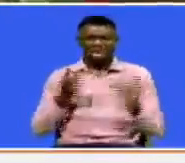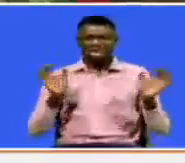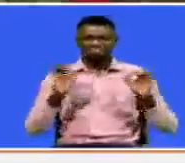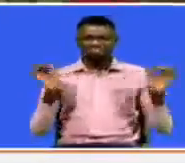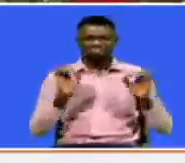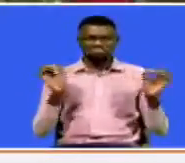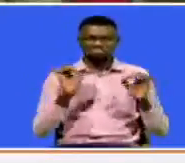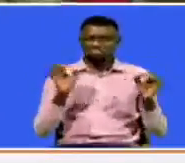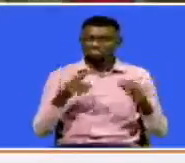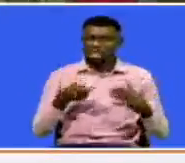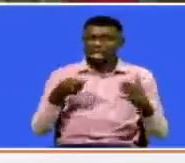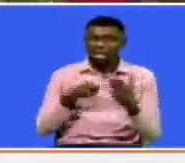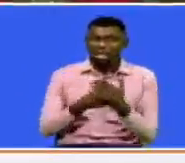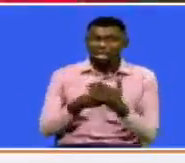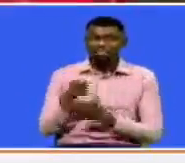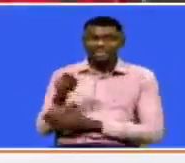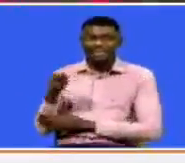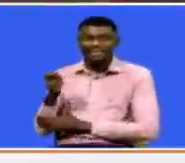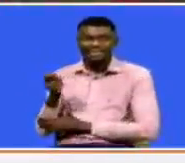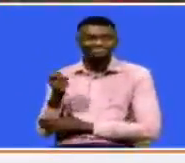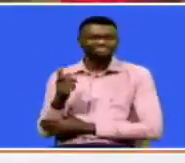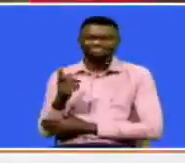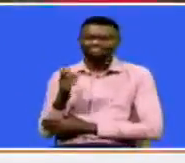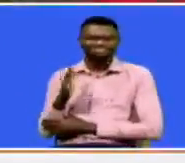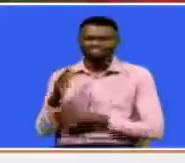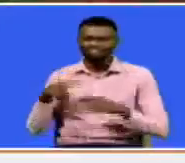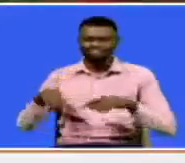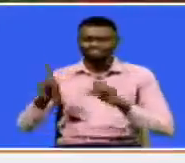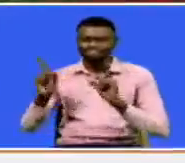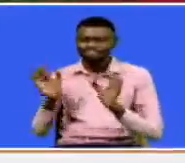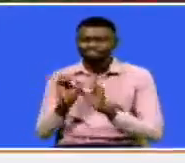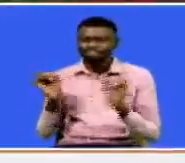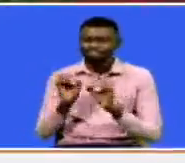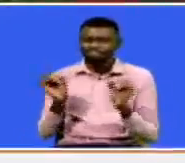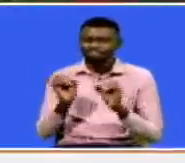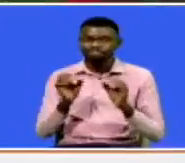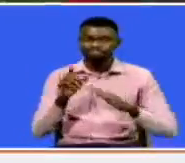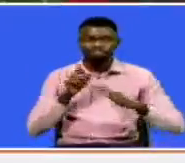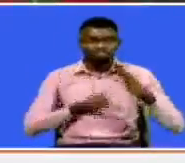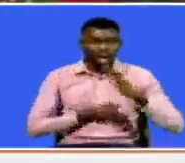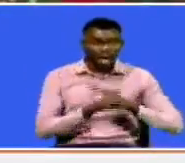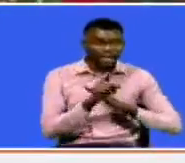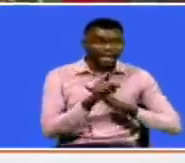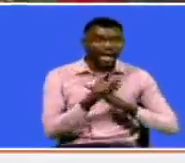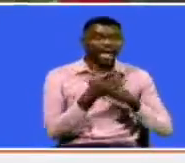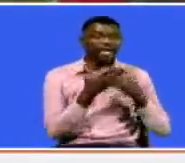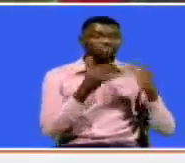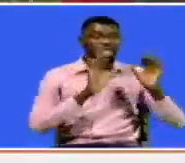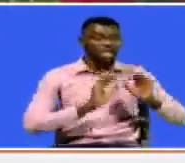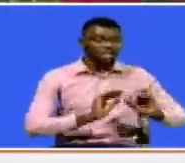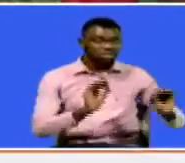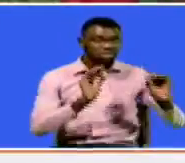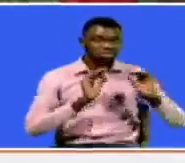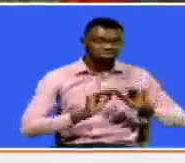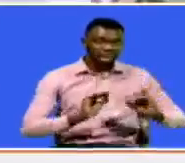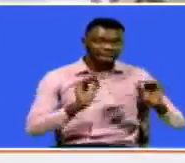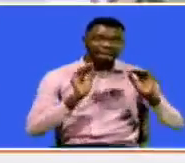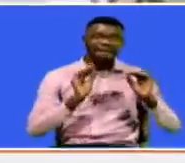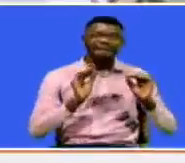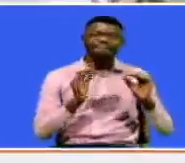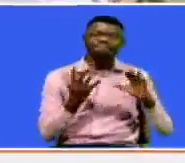haturuhusu kufunga hizi kufuli. Watu naenda kwa kadhi. Tunaenda tunafungishwa